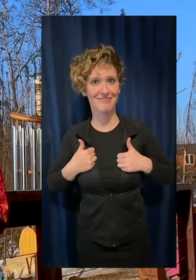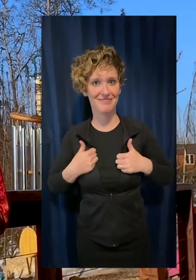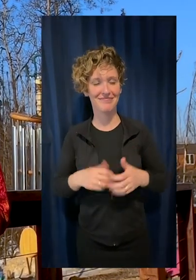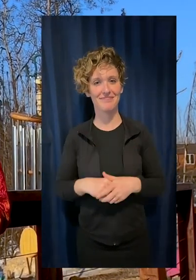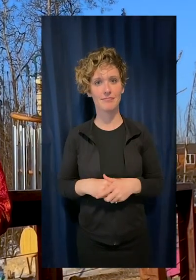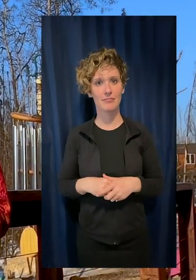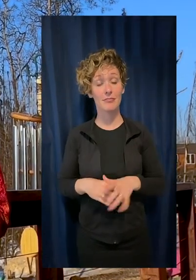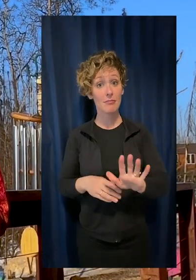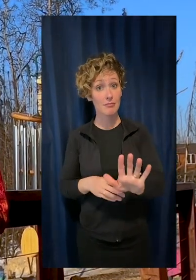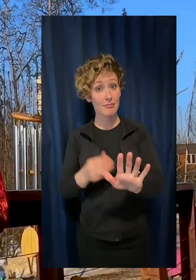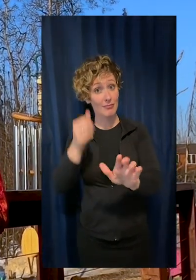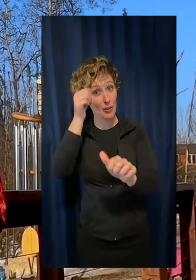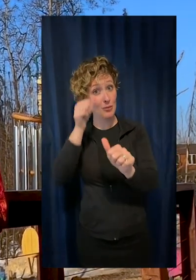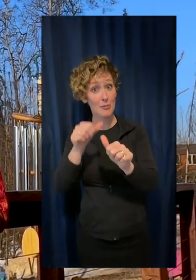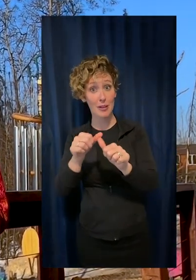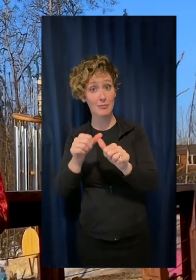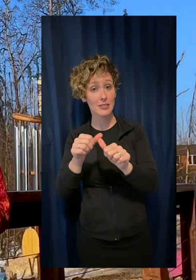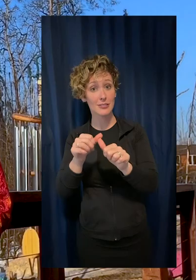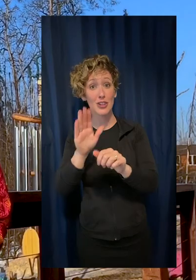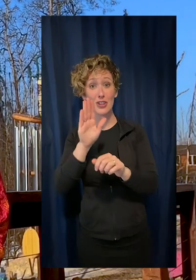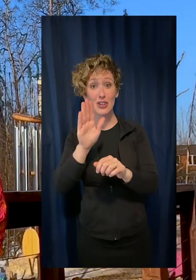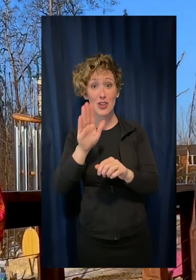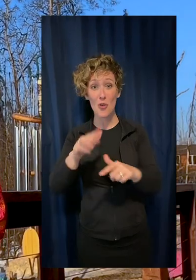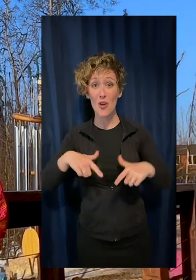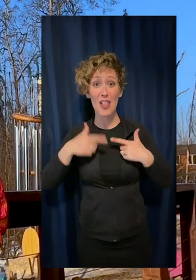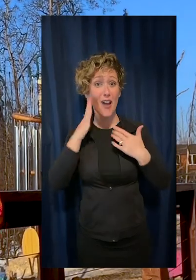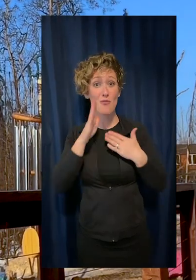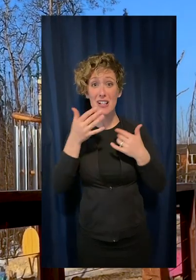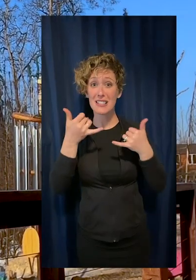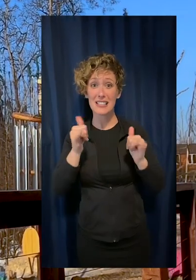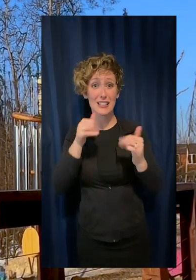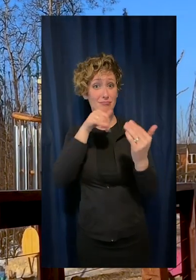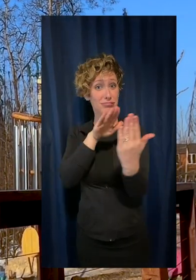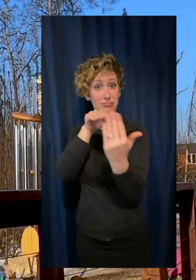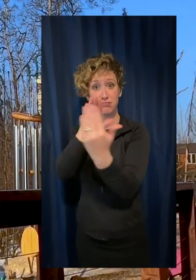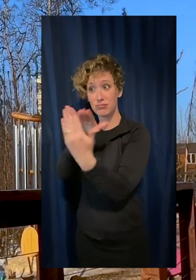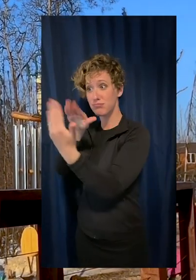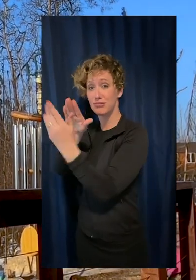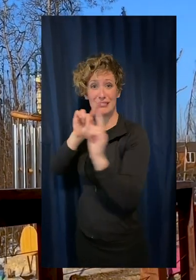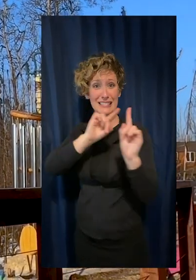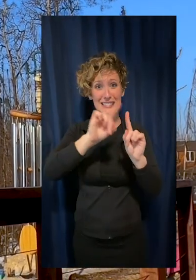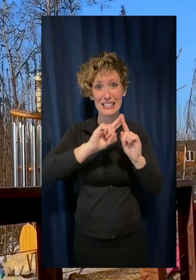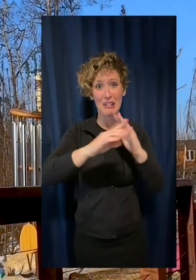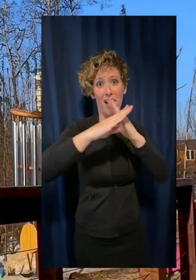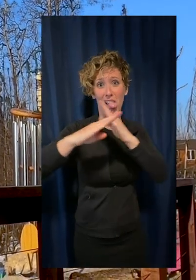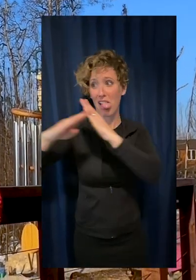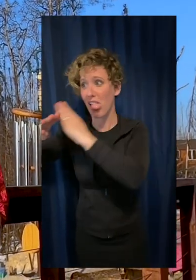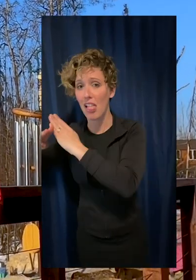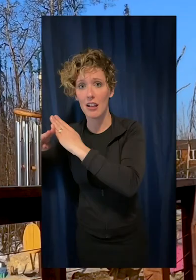circumstances will continue to throw you a curveball. You are the adults that will decide what you're going to do with